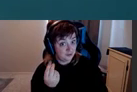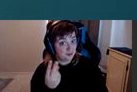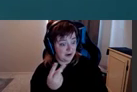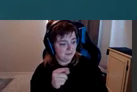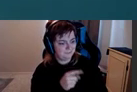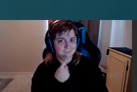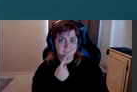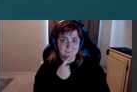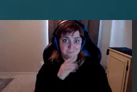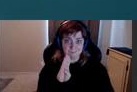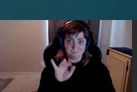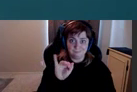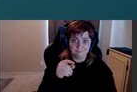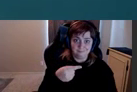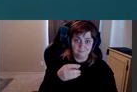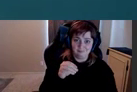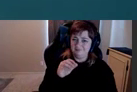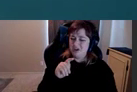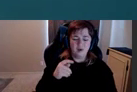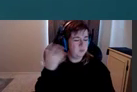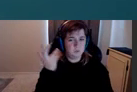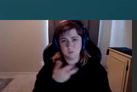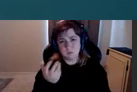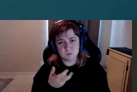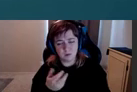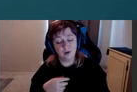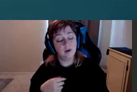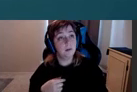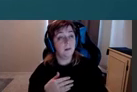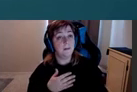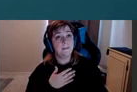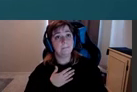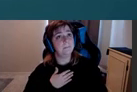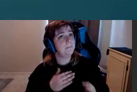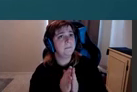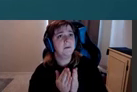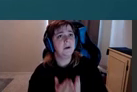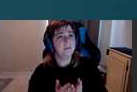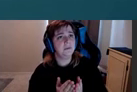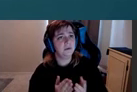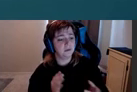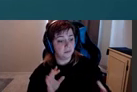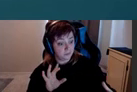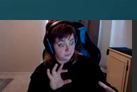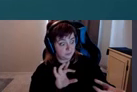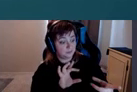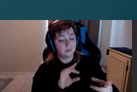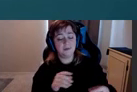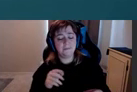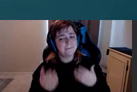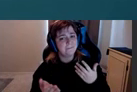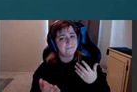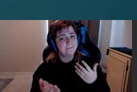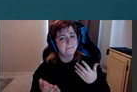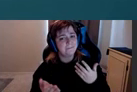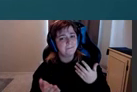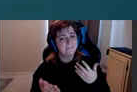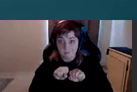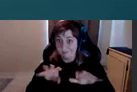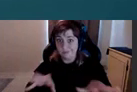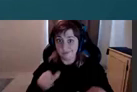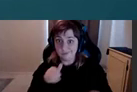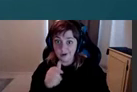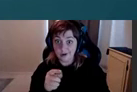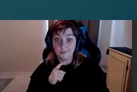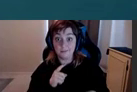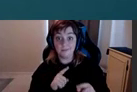just, wow. You know, even if my book doesn't reach a lot of people, it reached that one kid. And that changed his